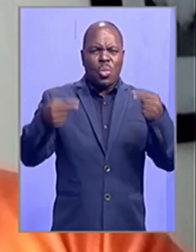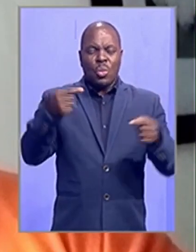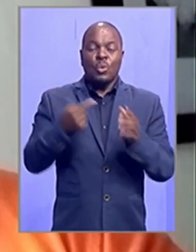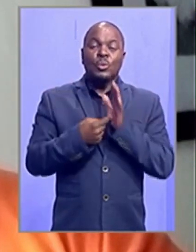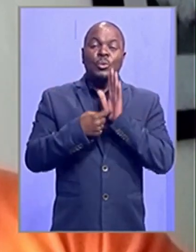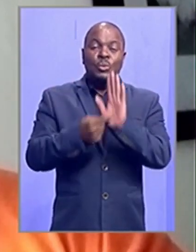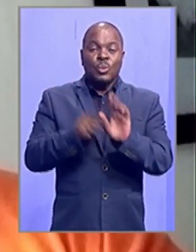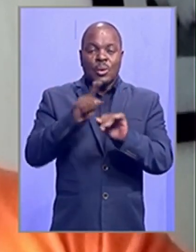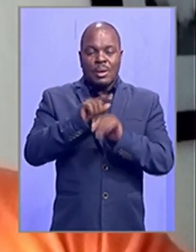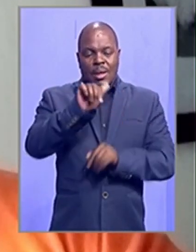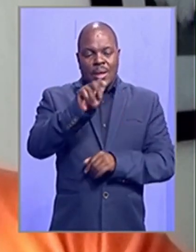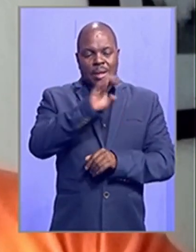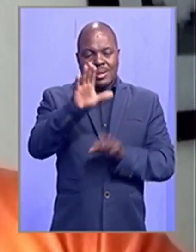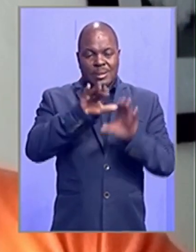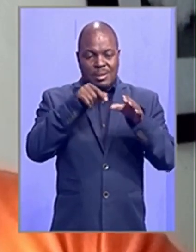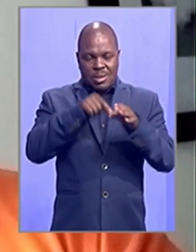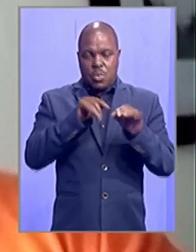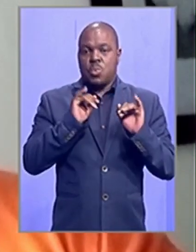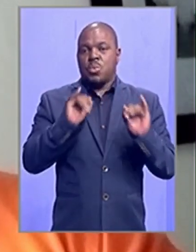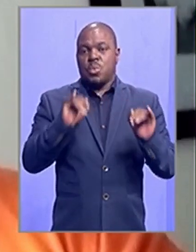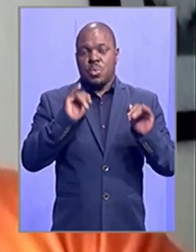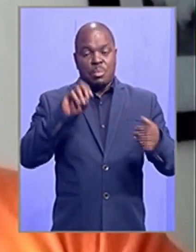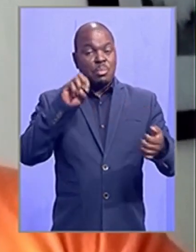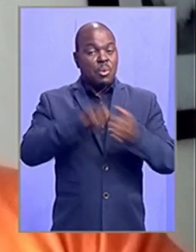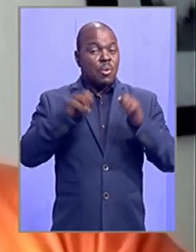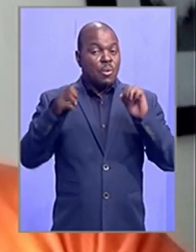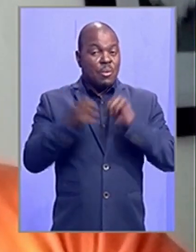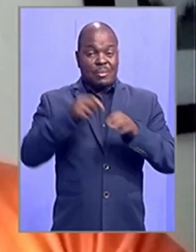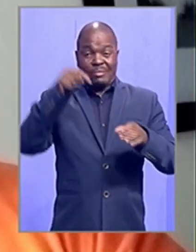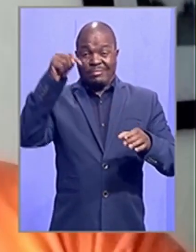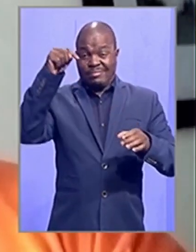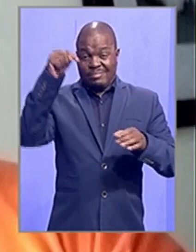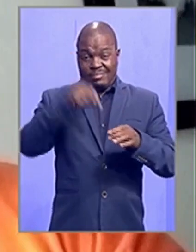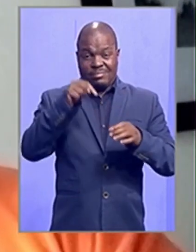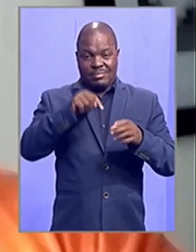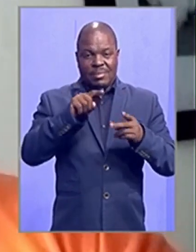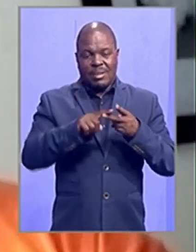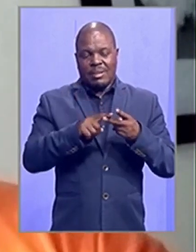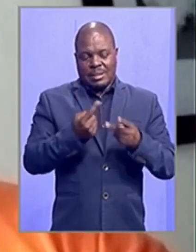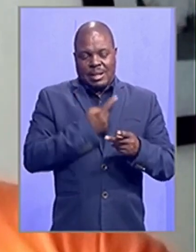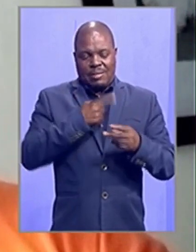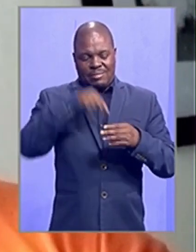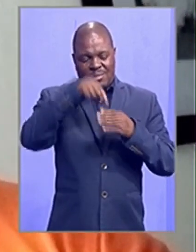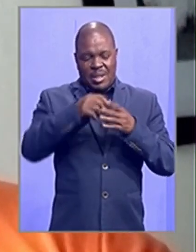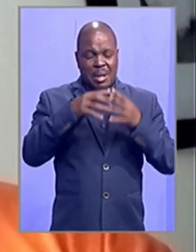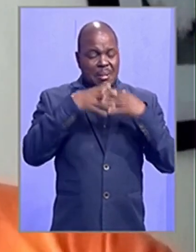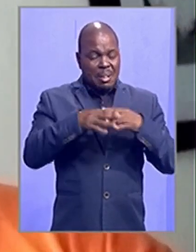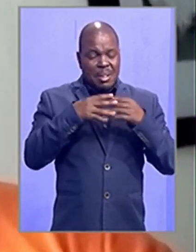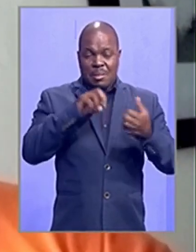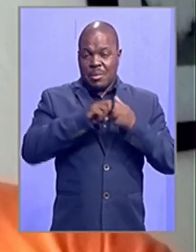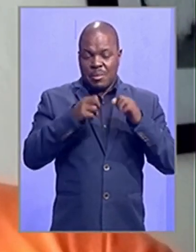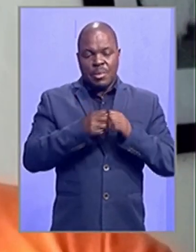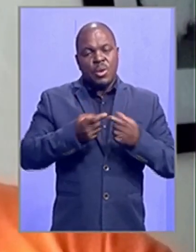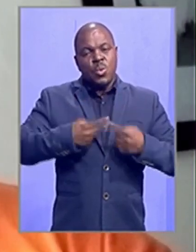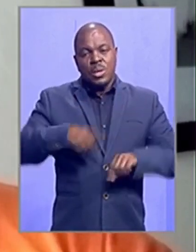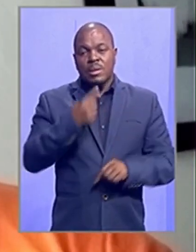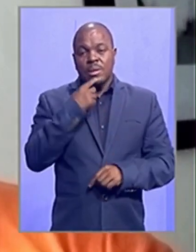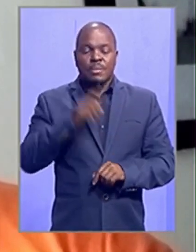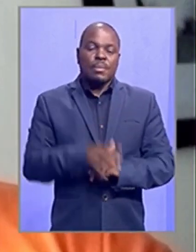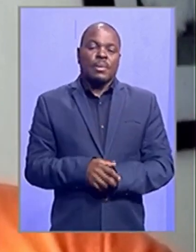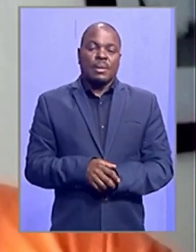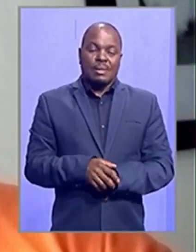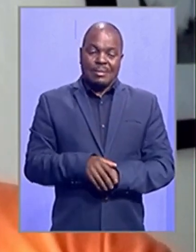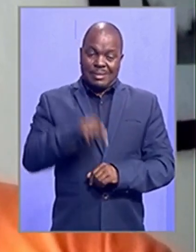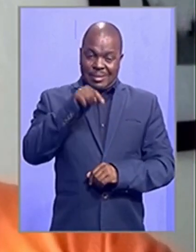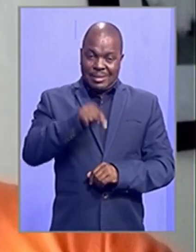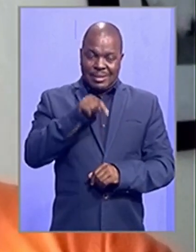African National Congress is the party that is in crisis. It's a party that is in loggerhead with itself, and therefore we're saying this